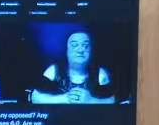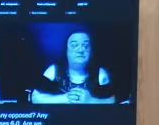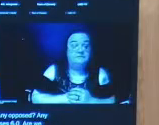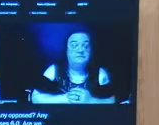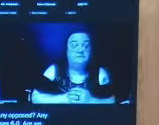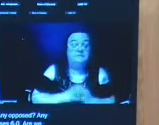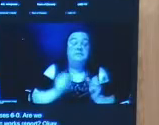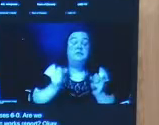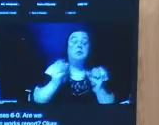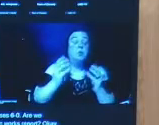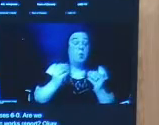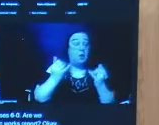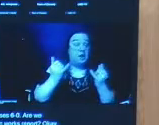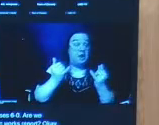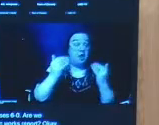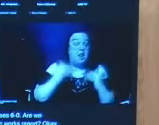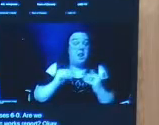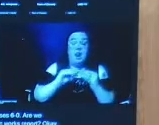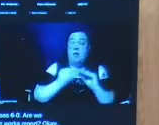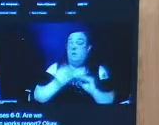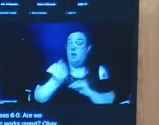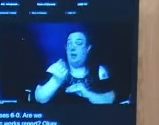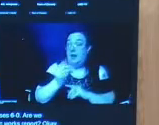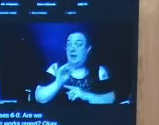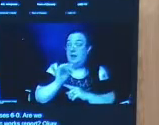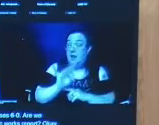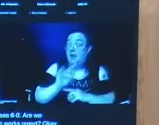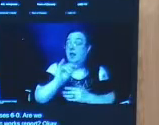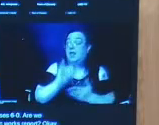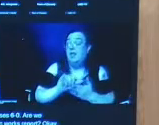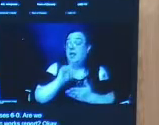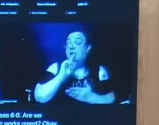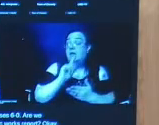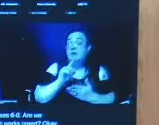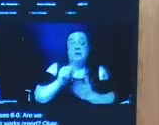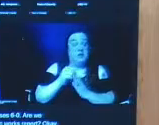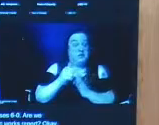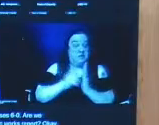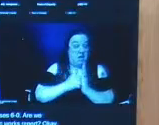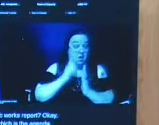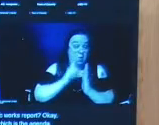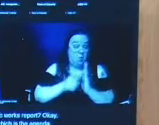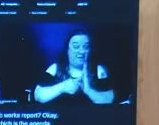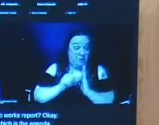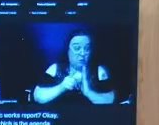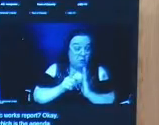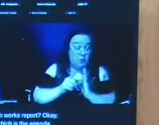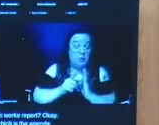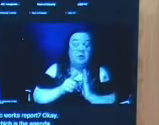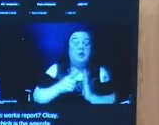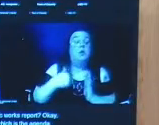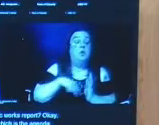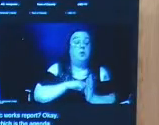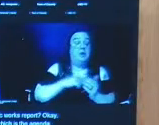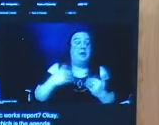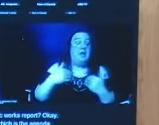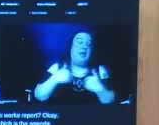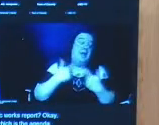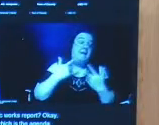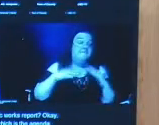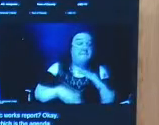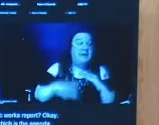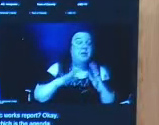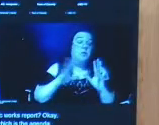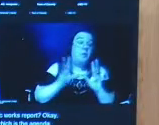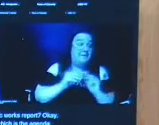So that takes us to item 18, which is the agenda review. We have, basically we're meeting